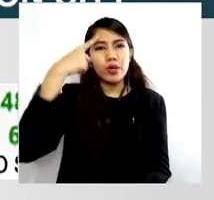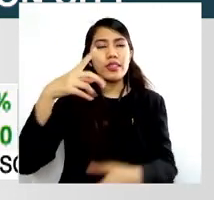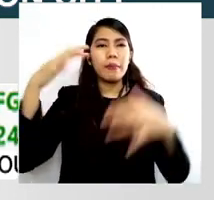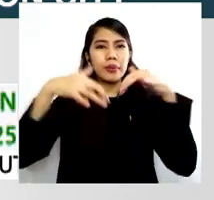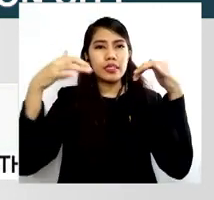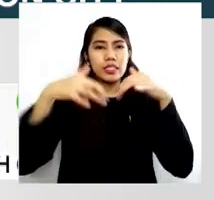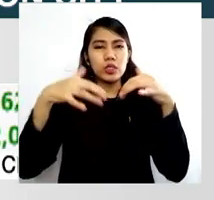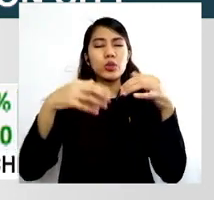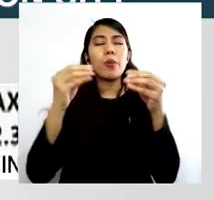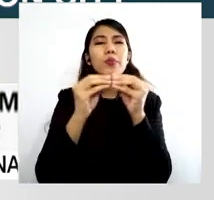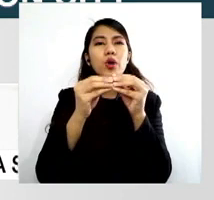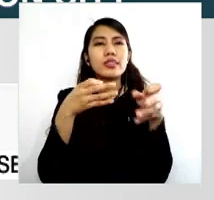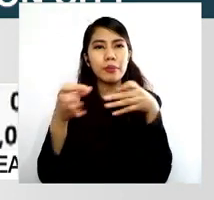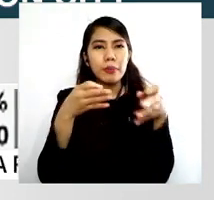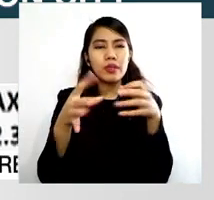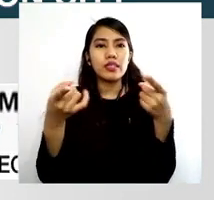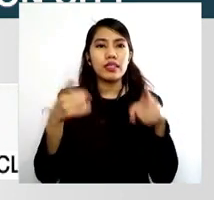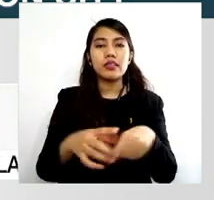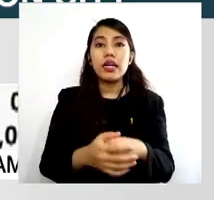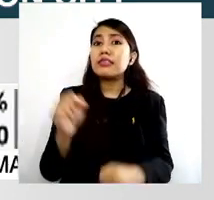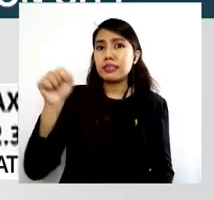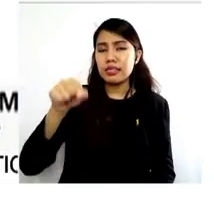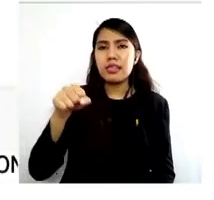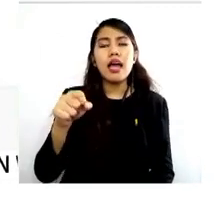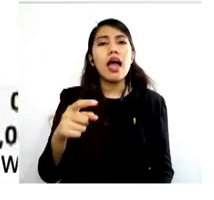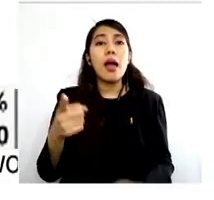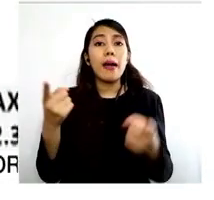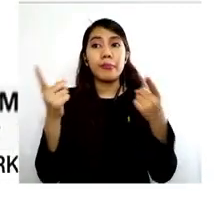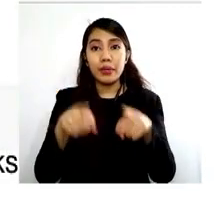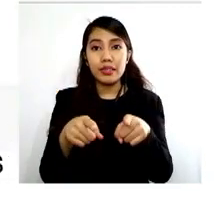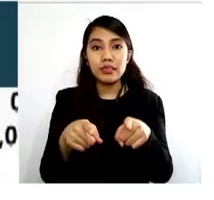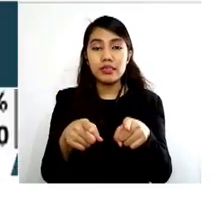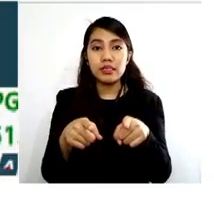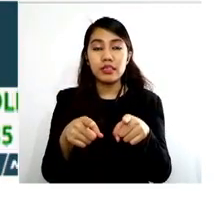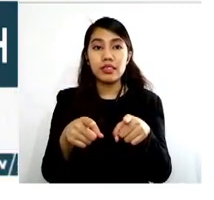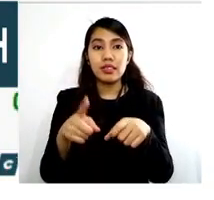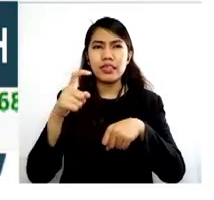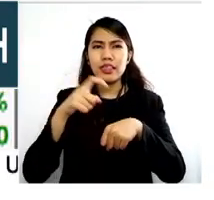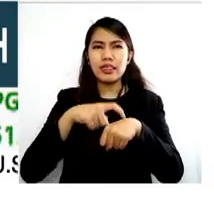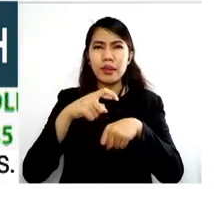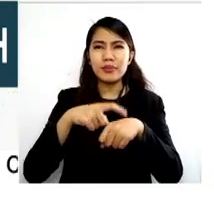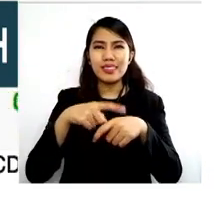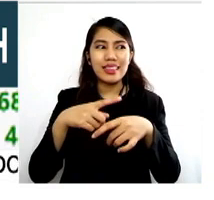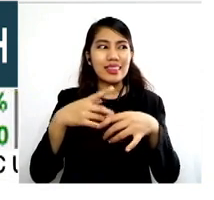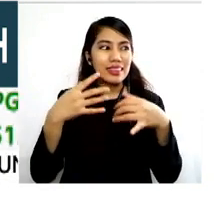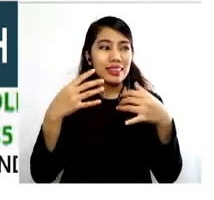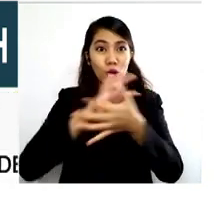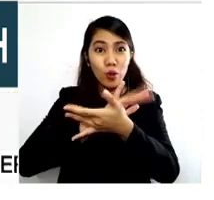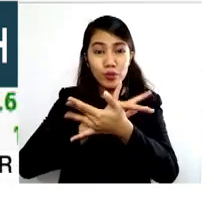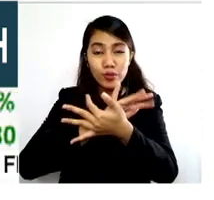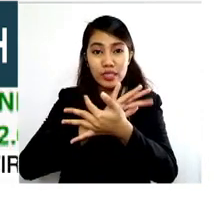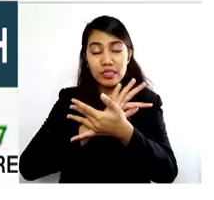No? Imagine these killings happened in time of this grave crisis, this pandemic, where